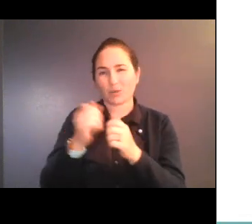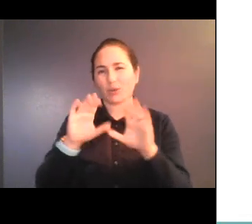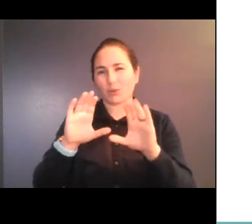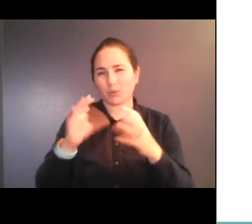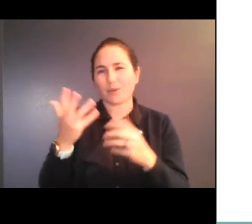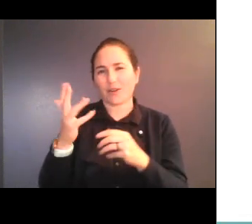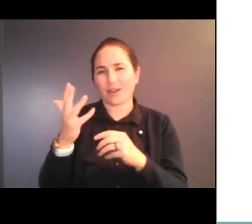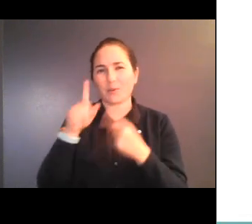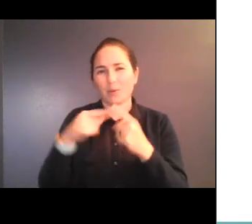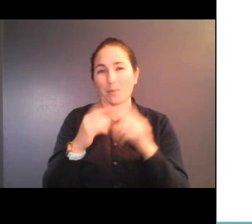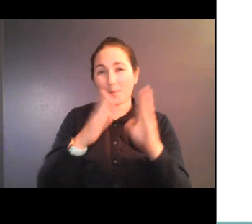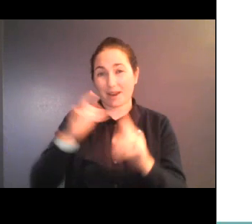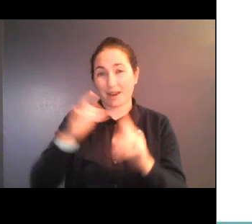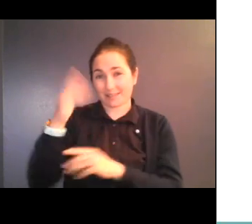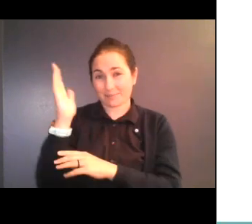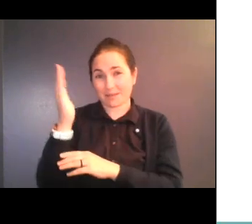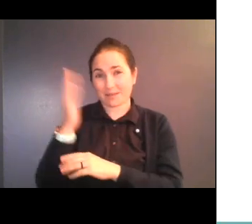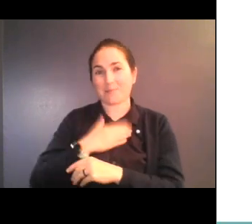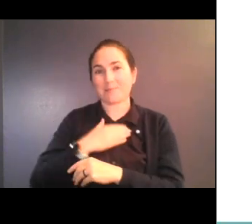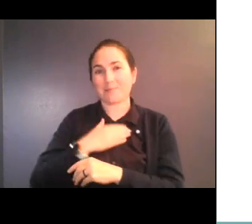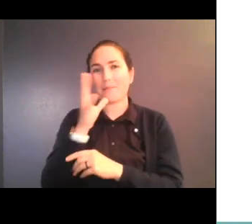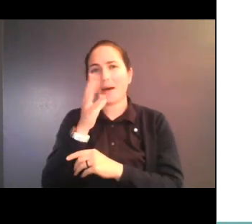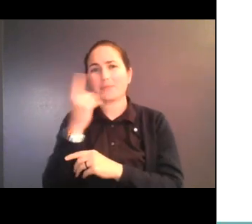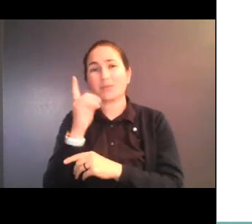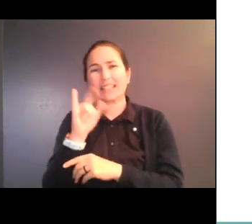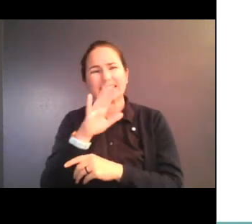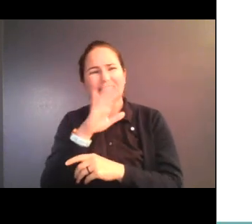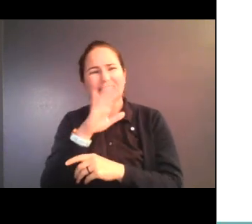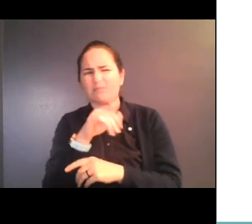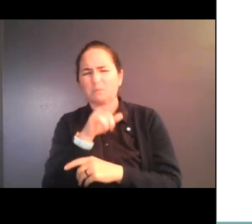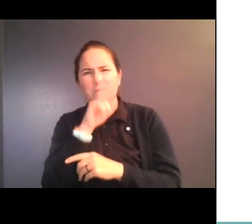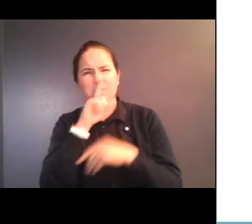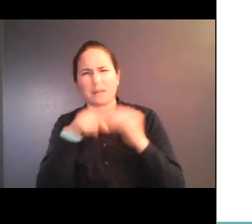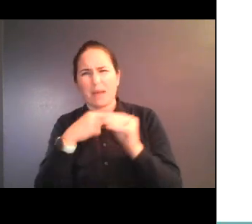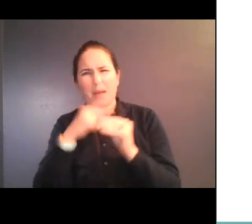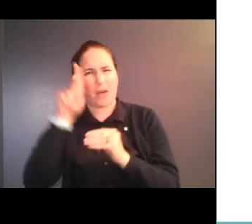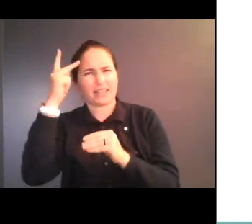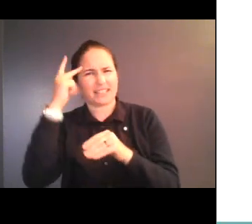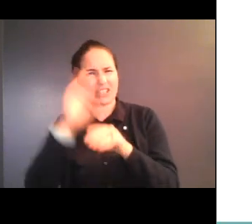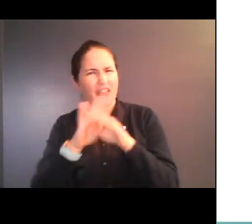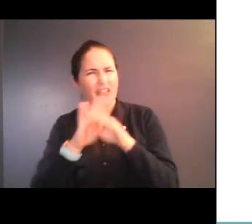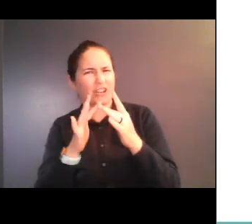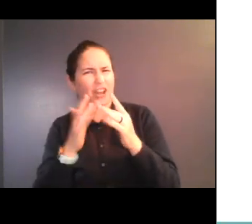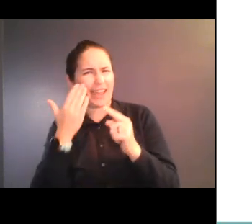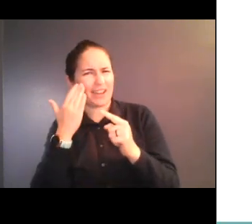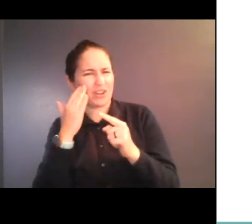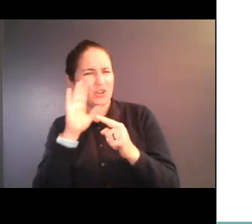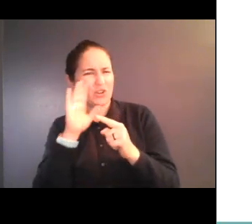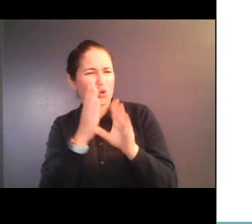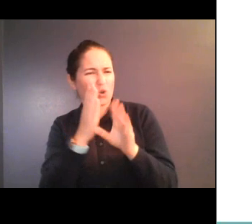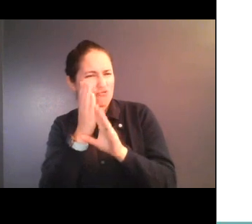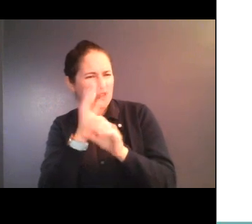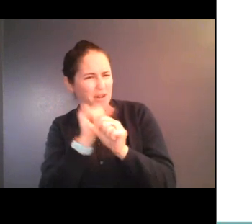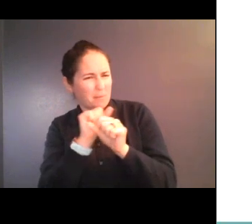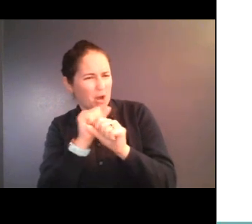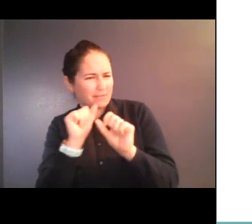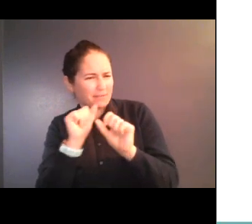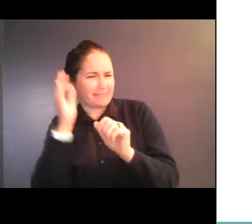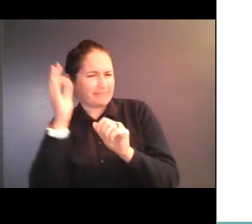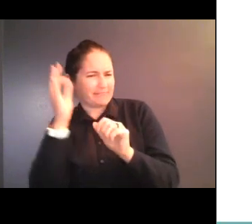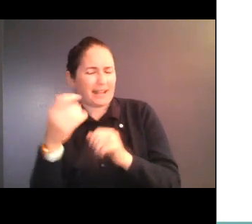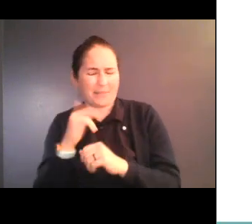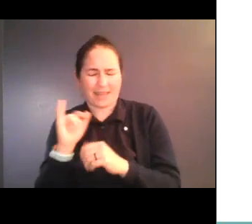were preparing this that my mom is always kind of like, you shouldn't talk about politics on the internet because of your career prospects. And I'm like, well, I